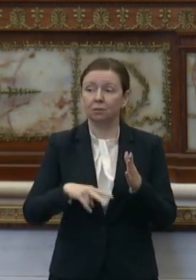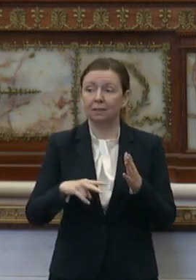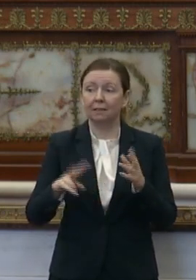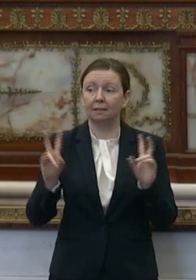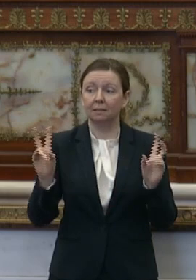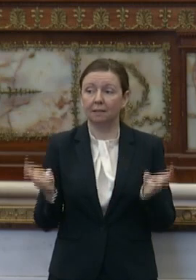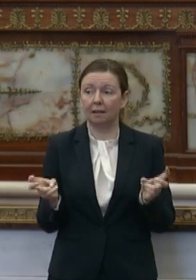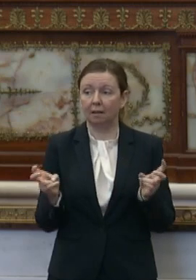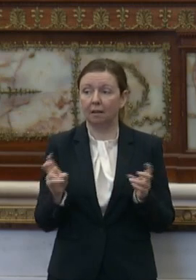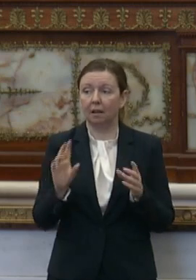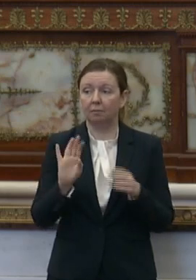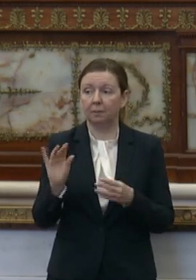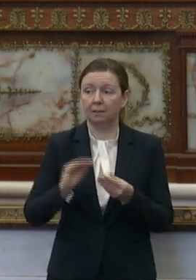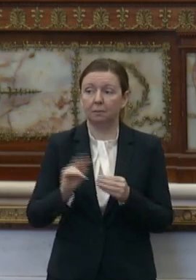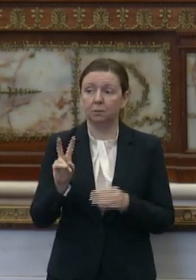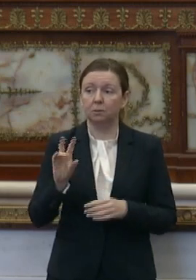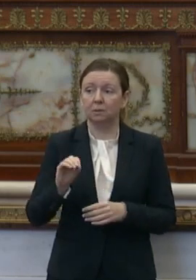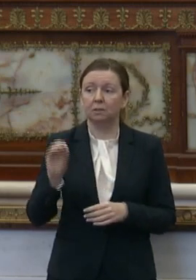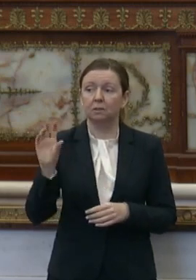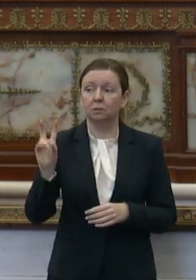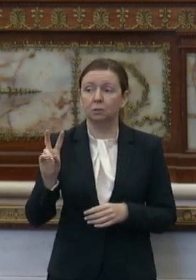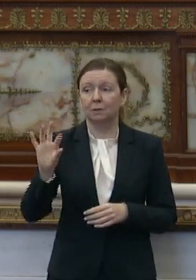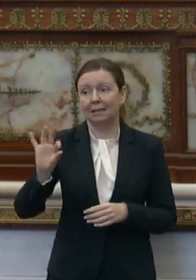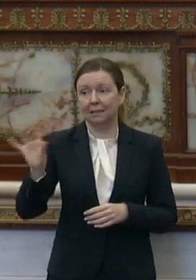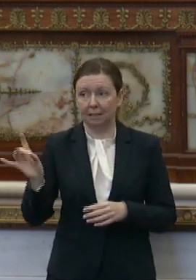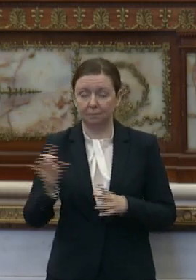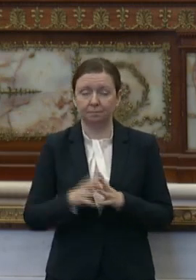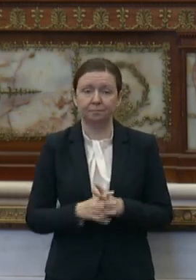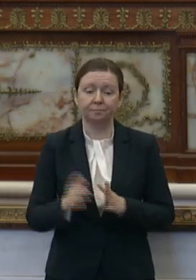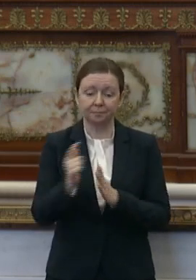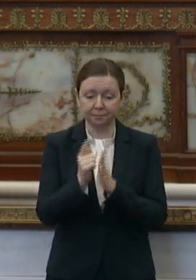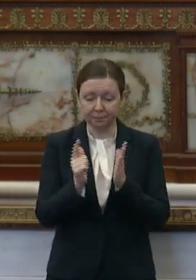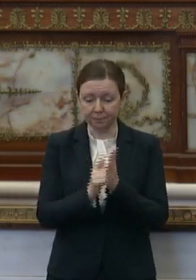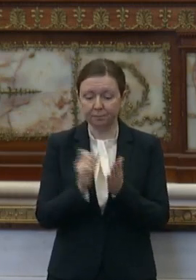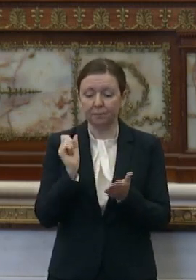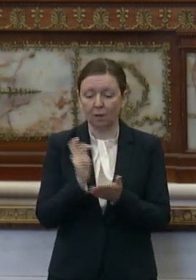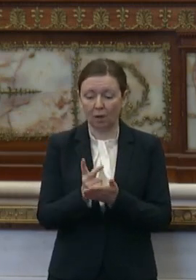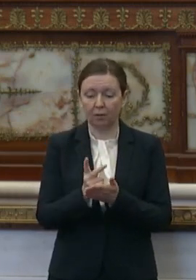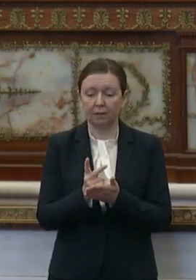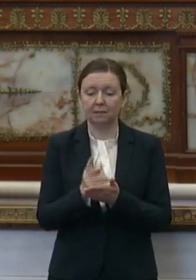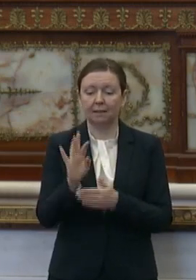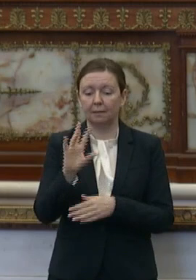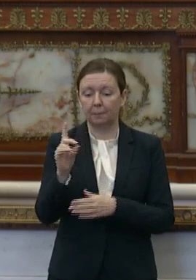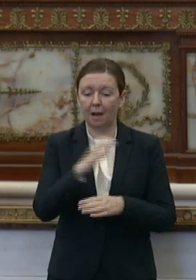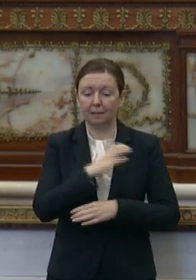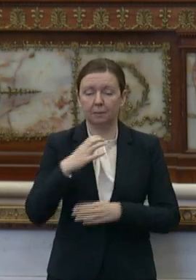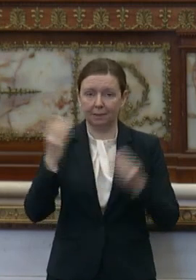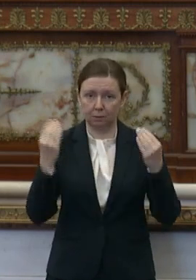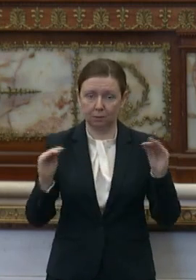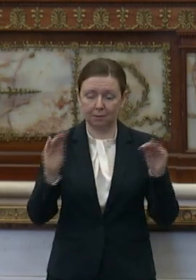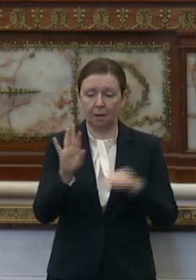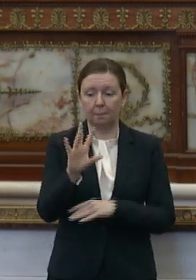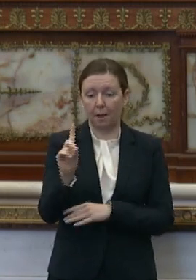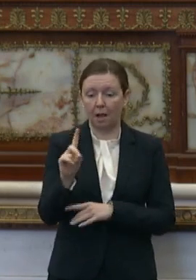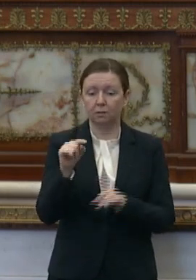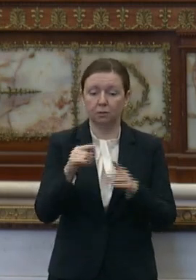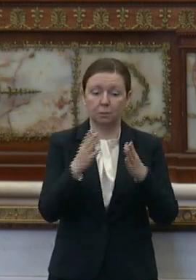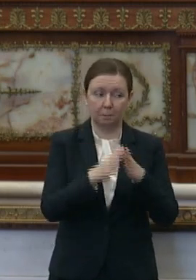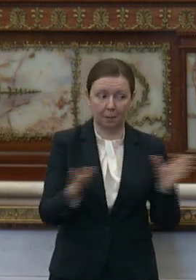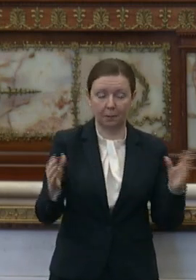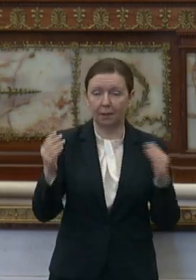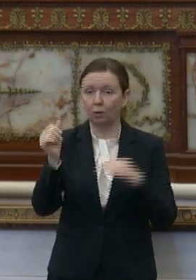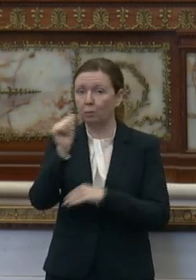title of bill number 200298. An ordinance authorizing the bond committee to sell bonds of public or private negotiated